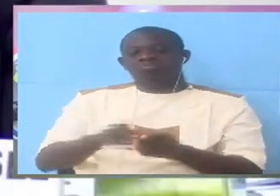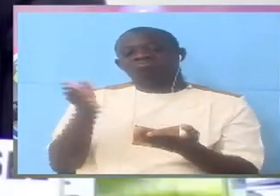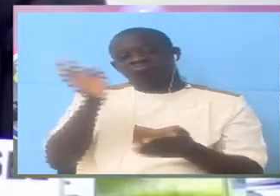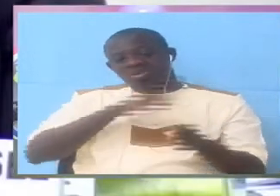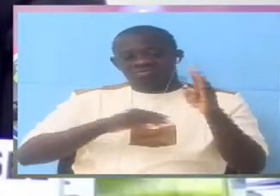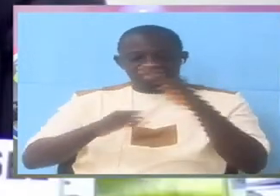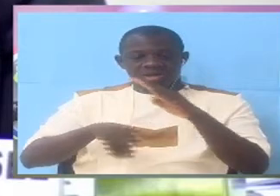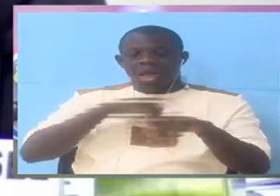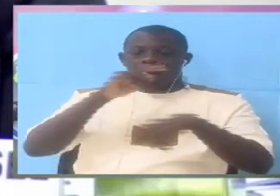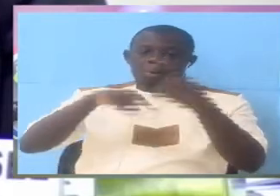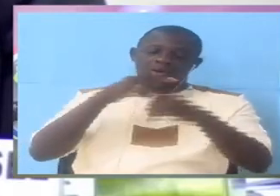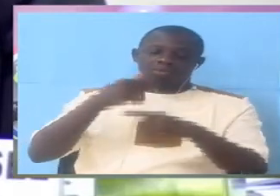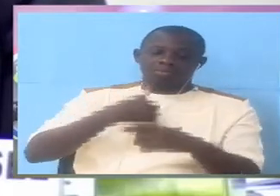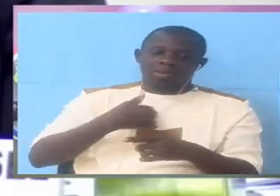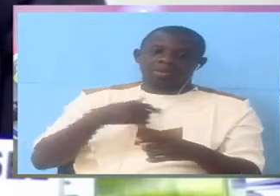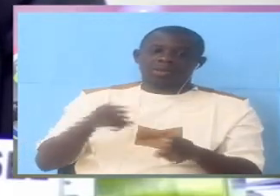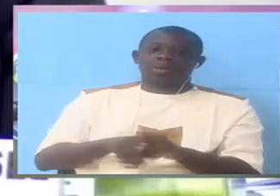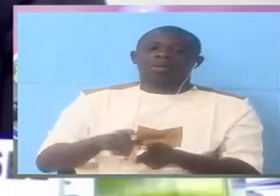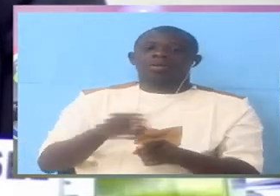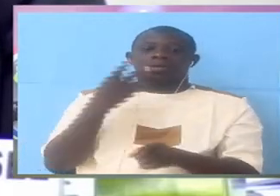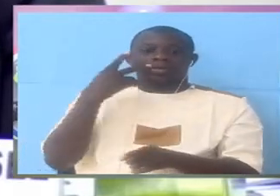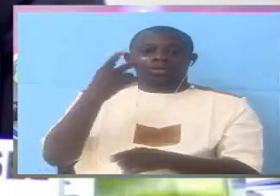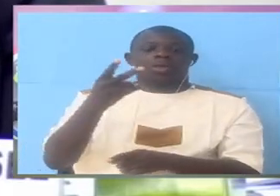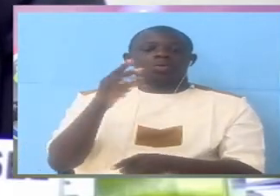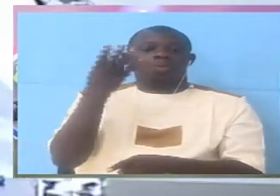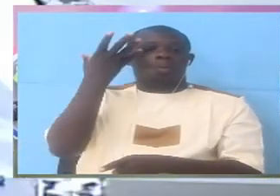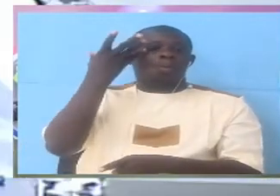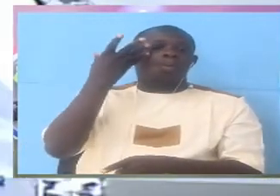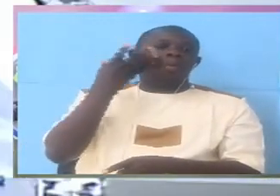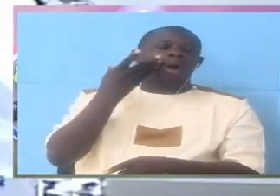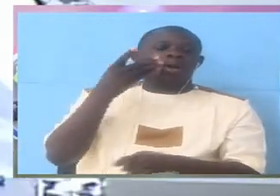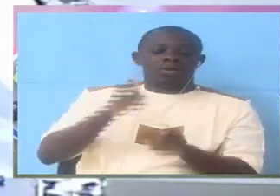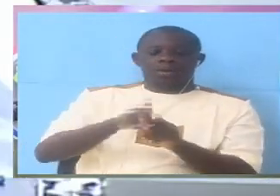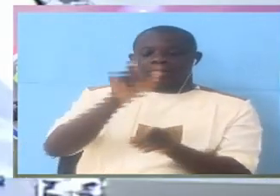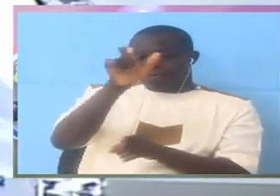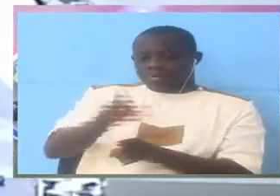When a person made a mistake, it's a serious mistake, Council.